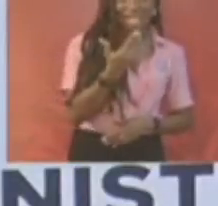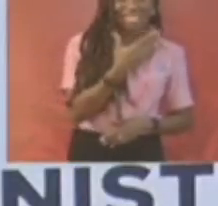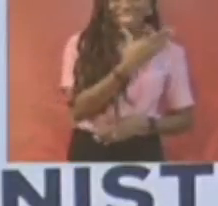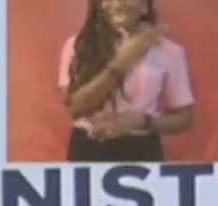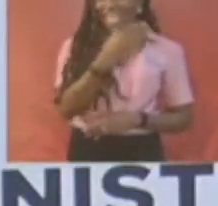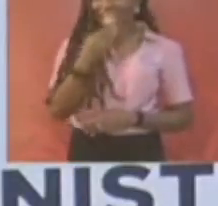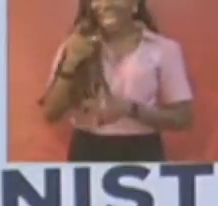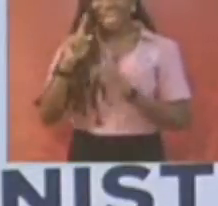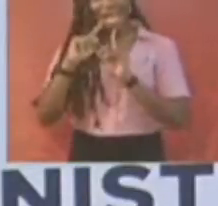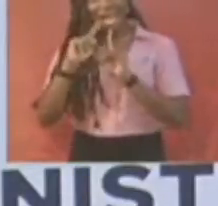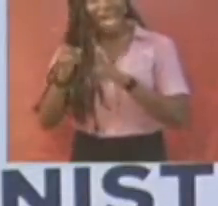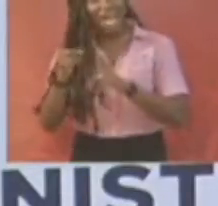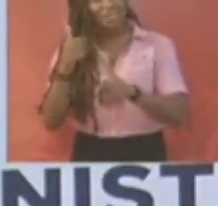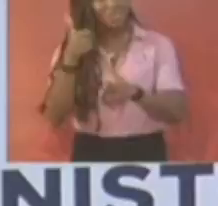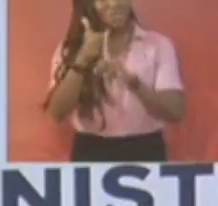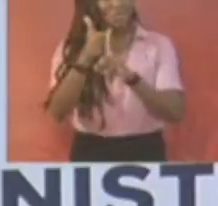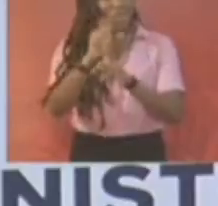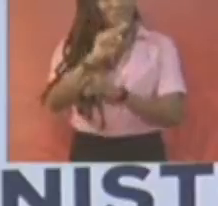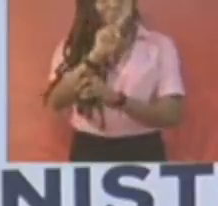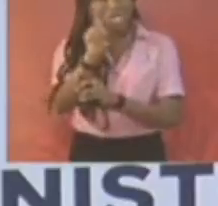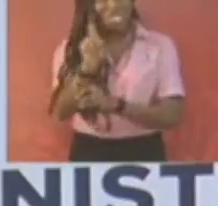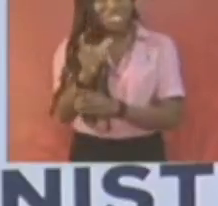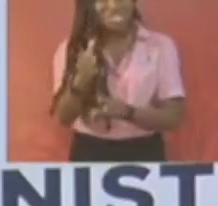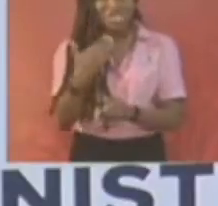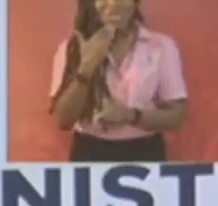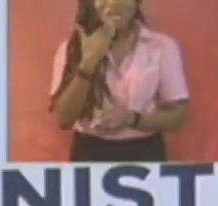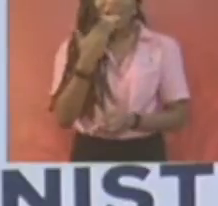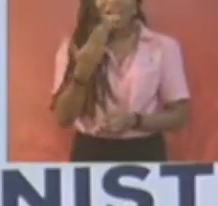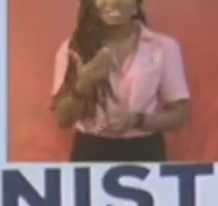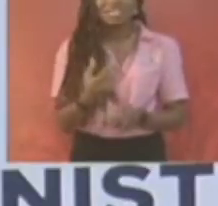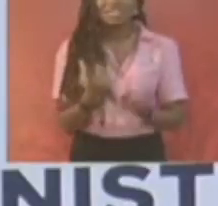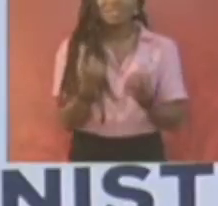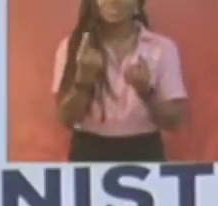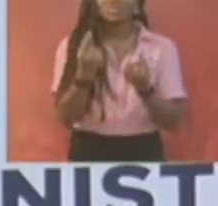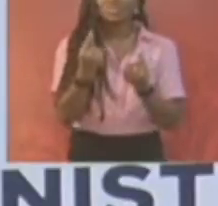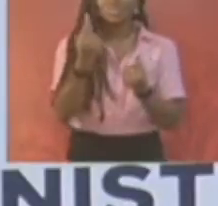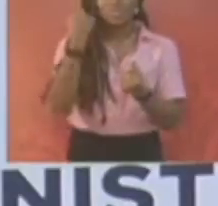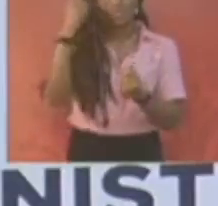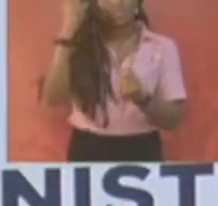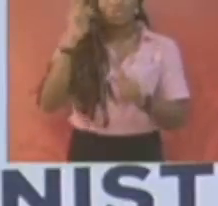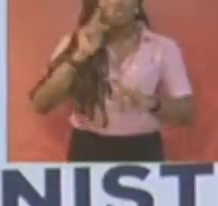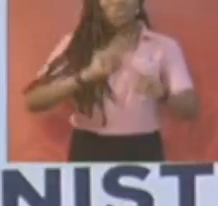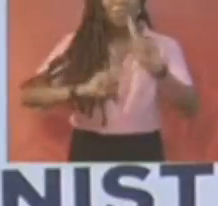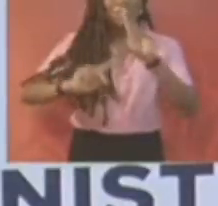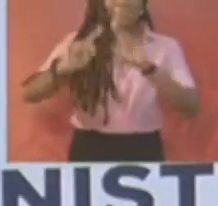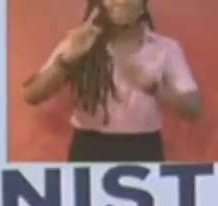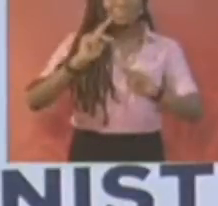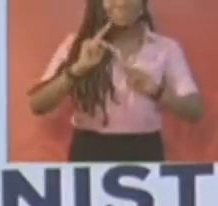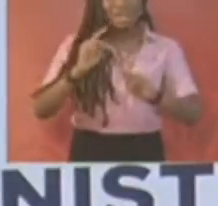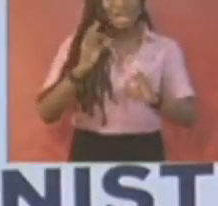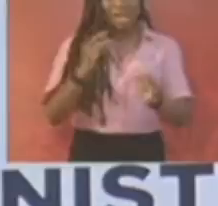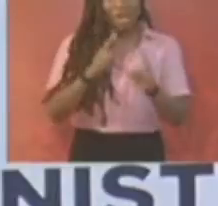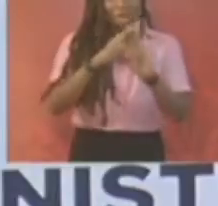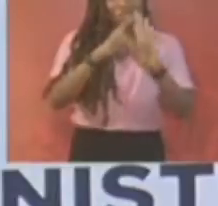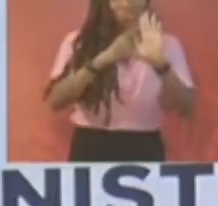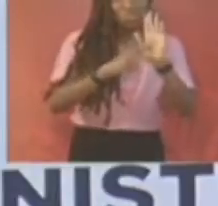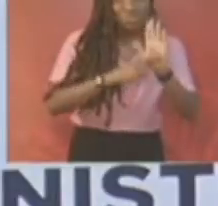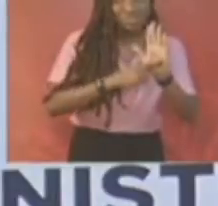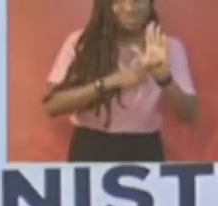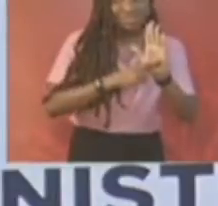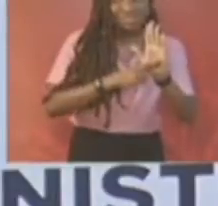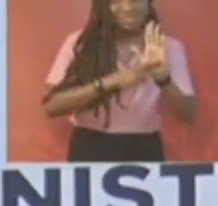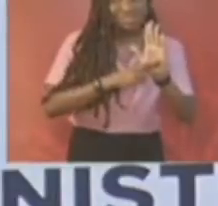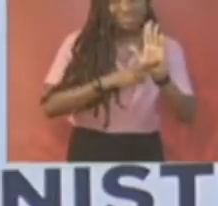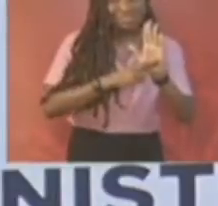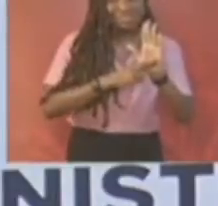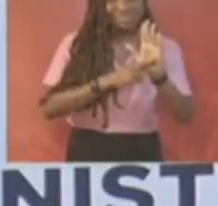can we do to get people to adhere to the guidelines, which are the process by which we want to reduce